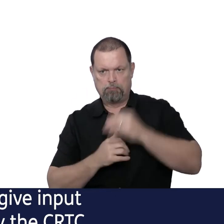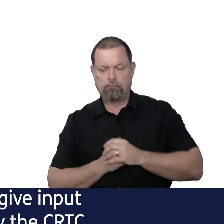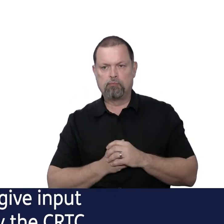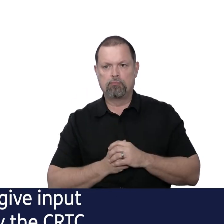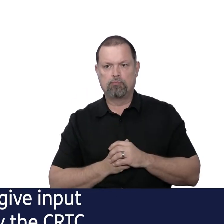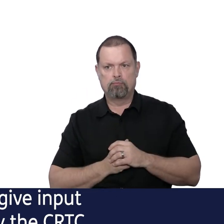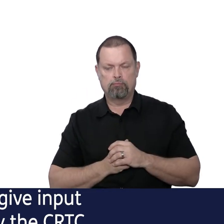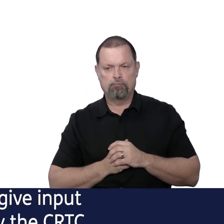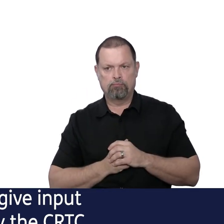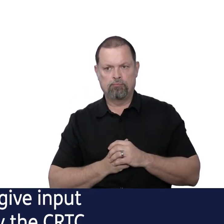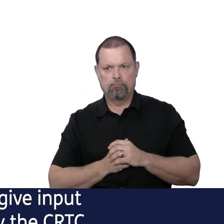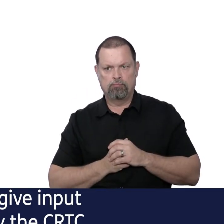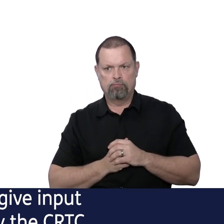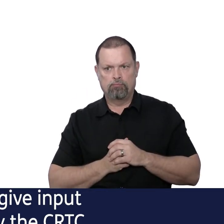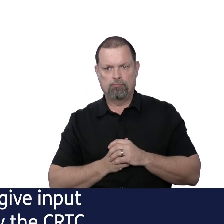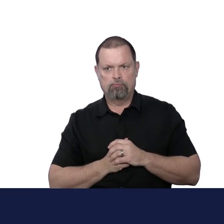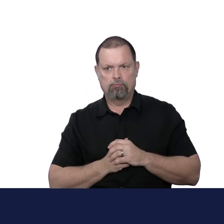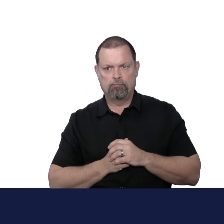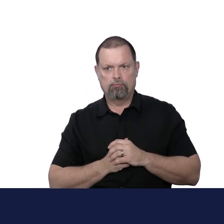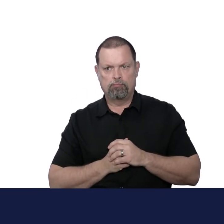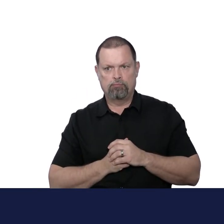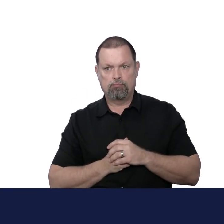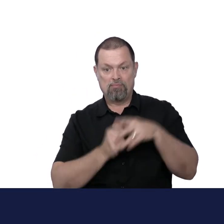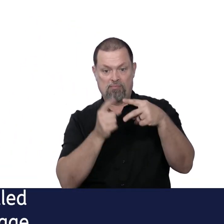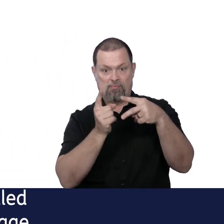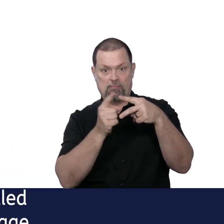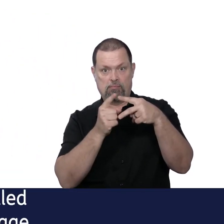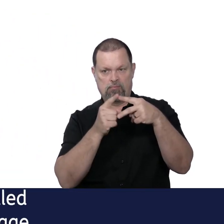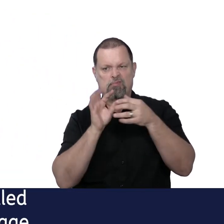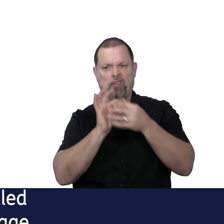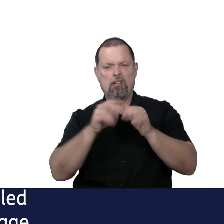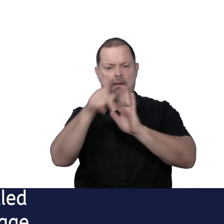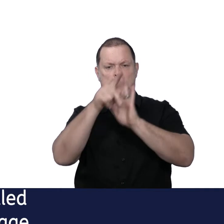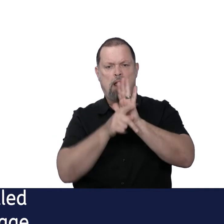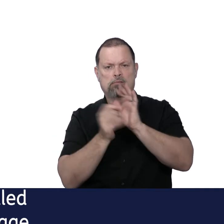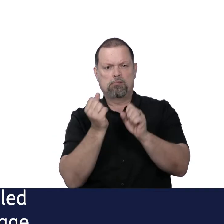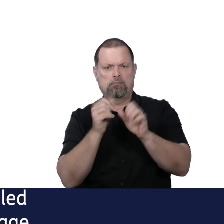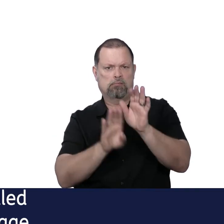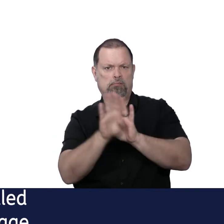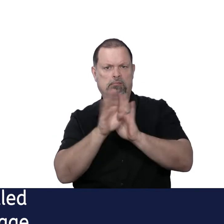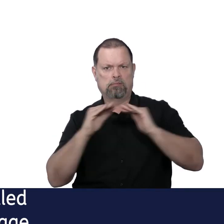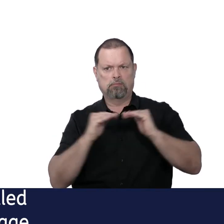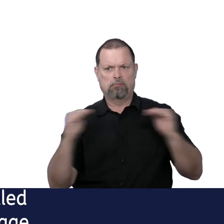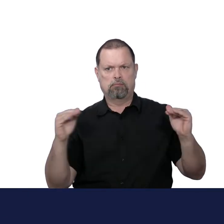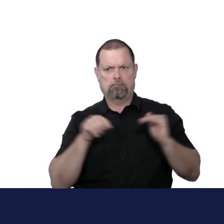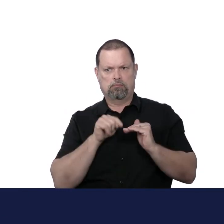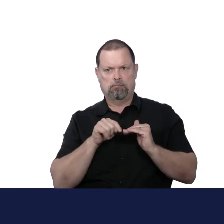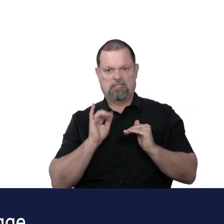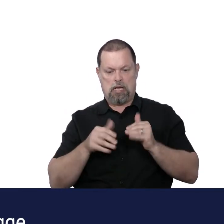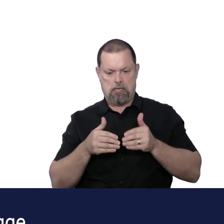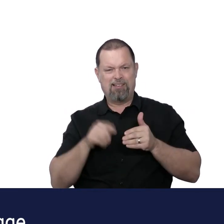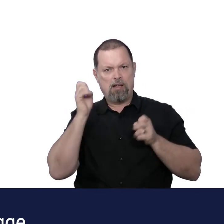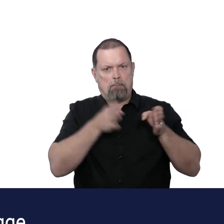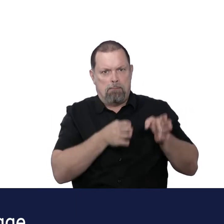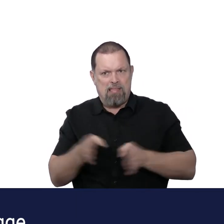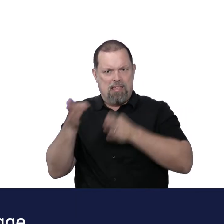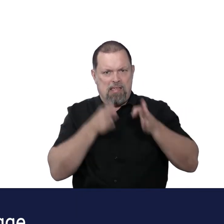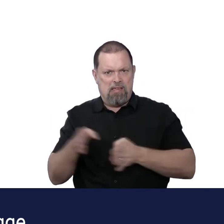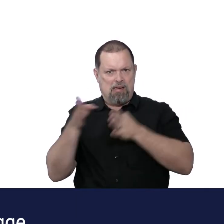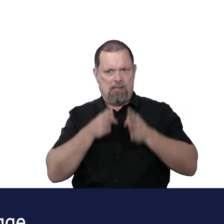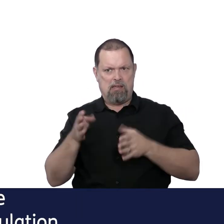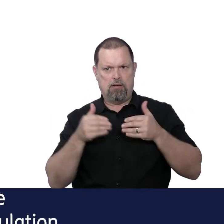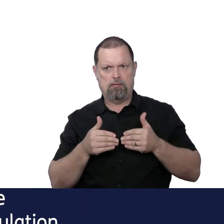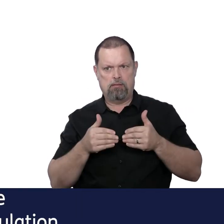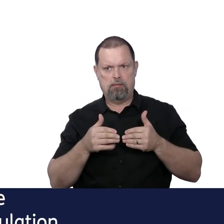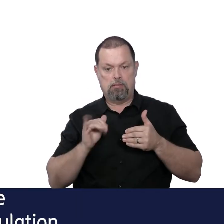about regulations made by the CRTC. The first stage is called the policy-making stage. It is the planning